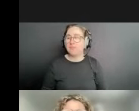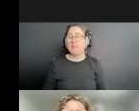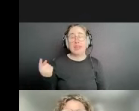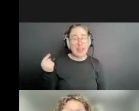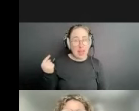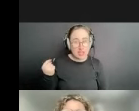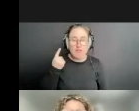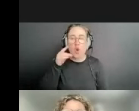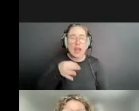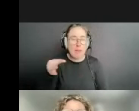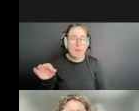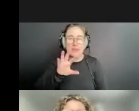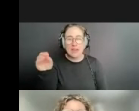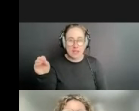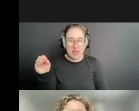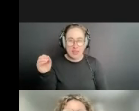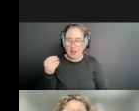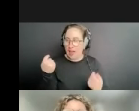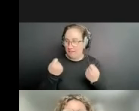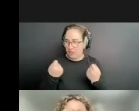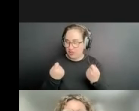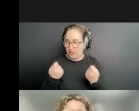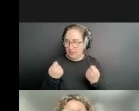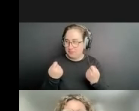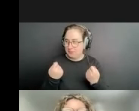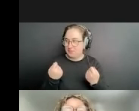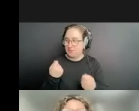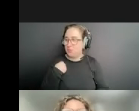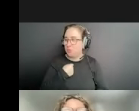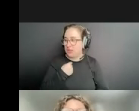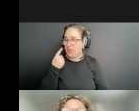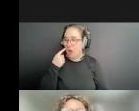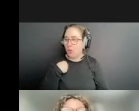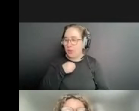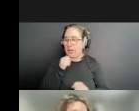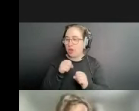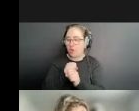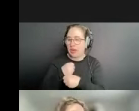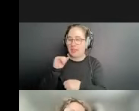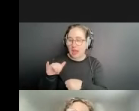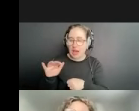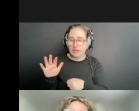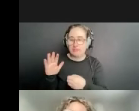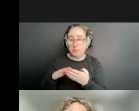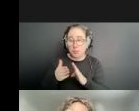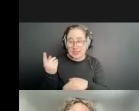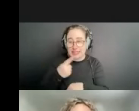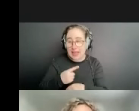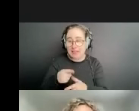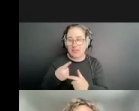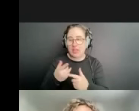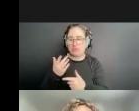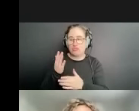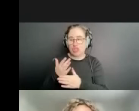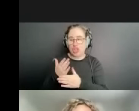for Hip Hop's 50th, we thought we could create this community day and share some of his